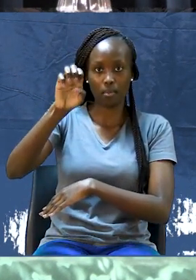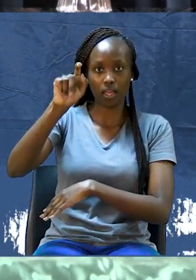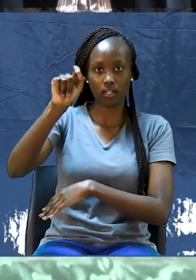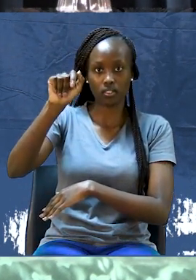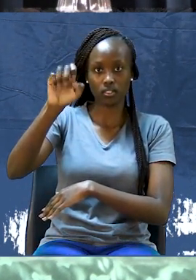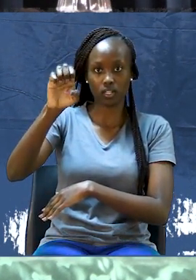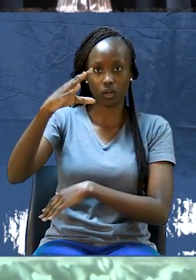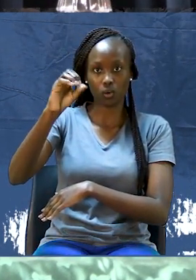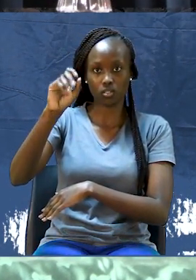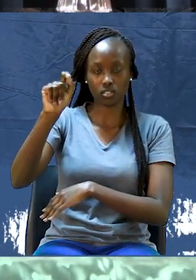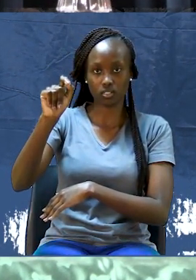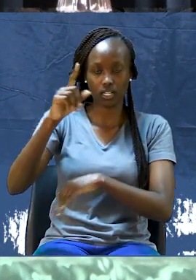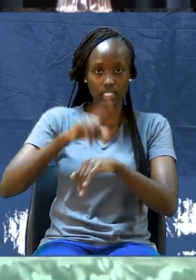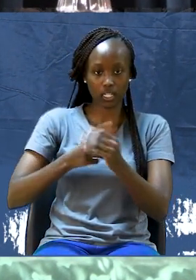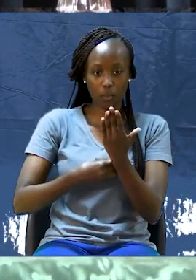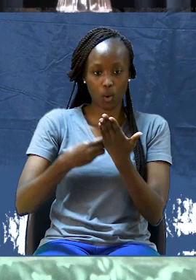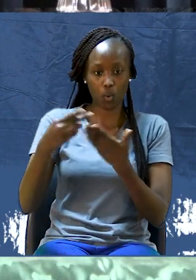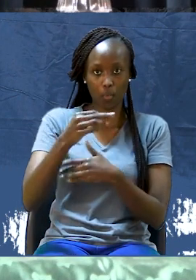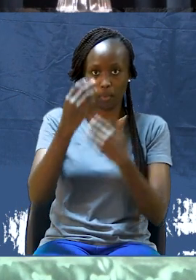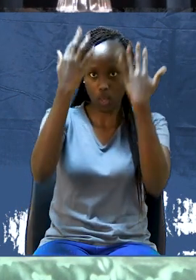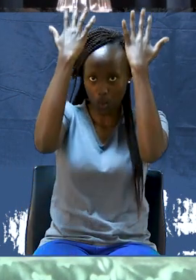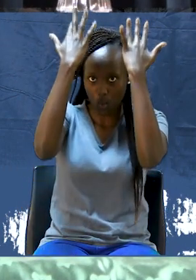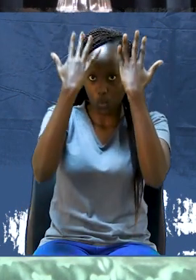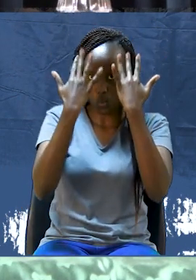come upon believers